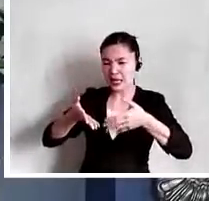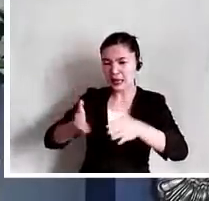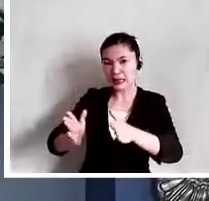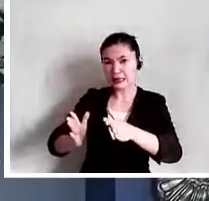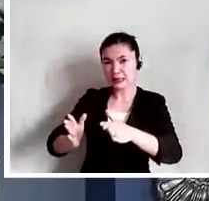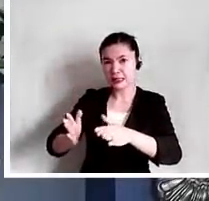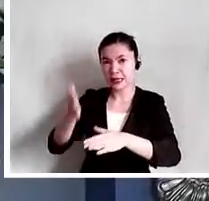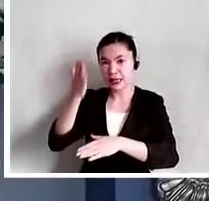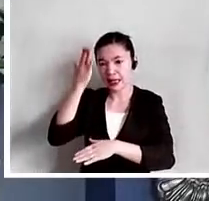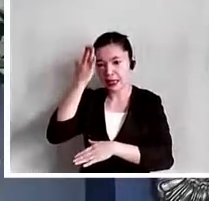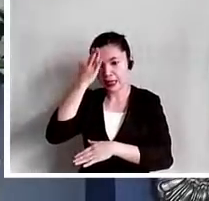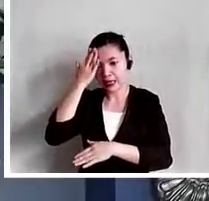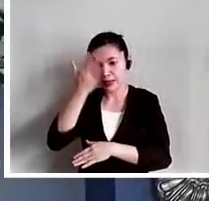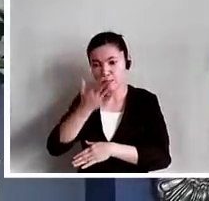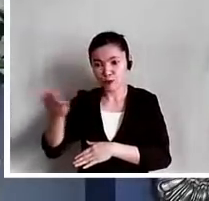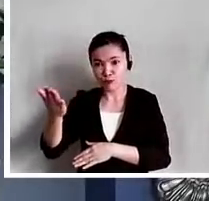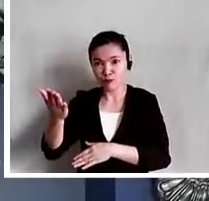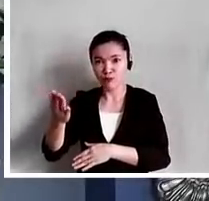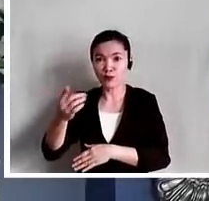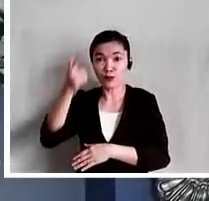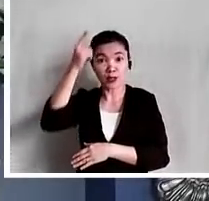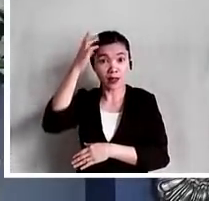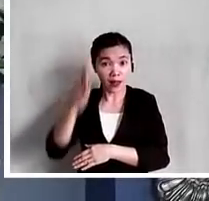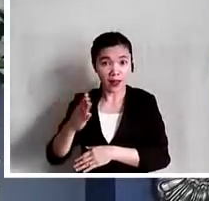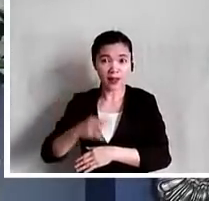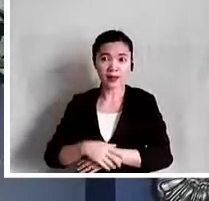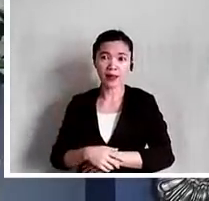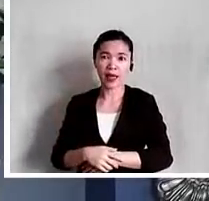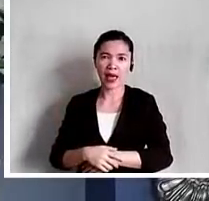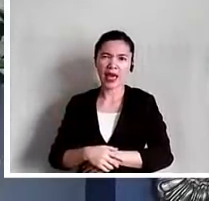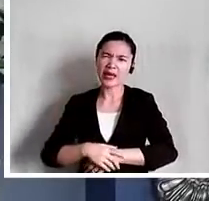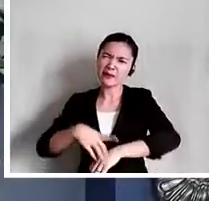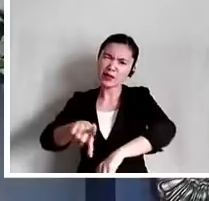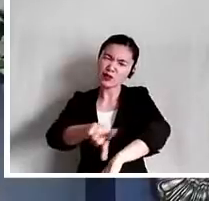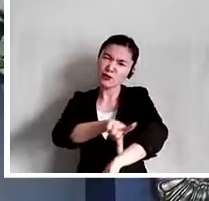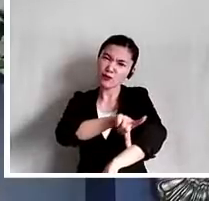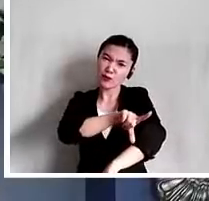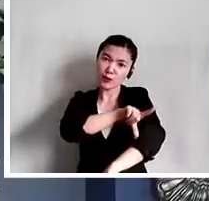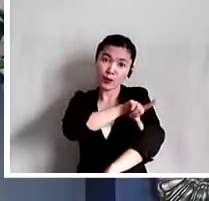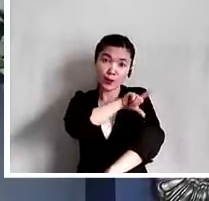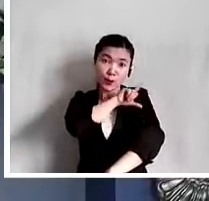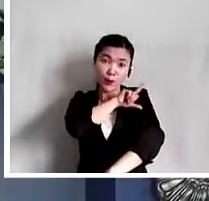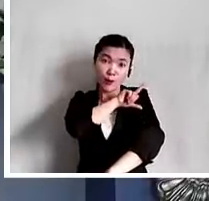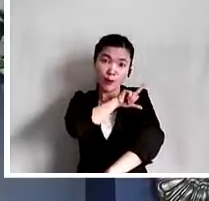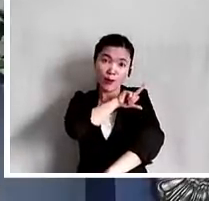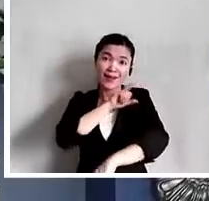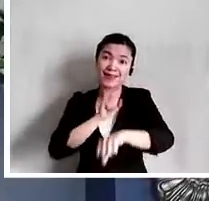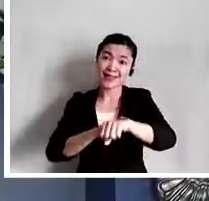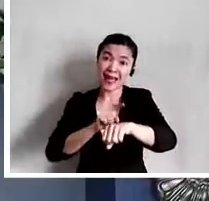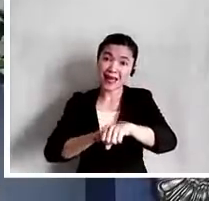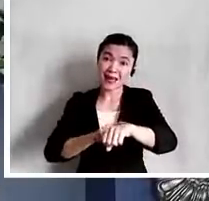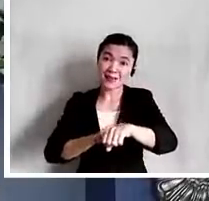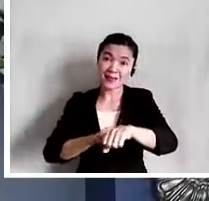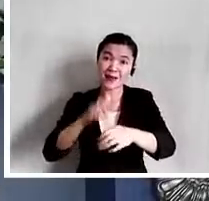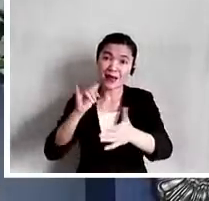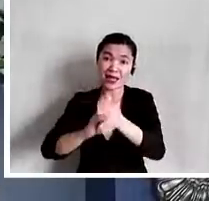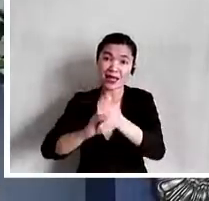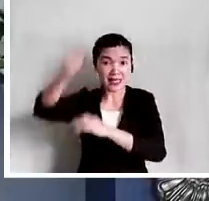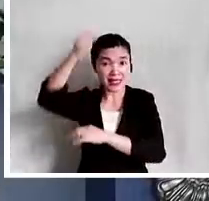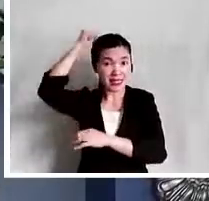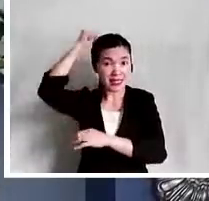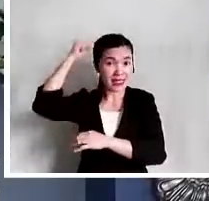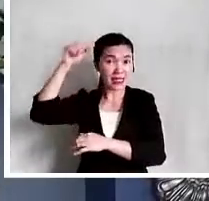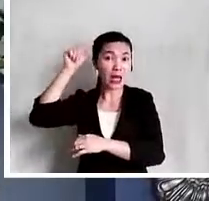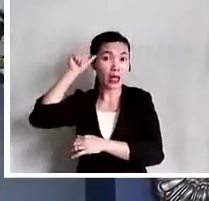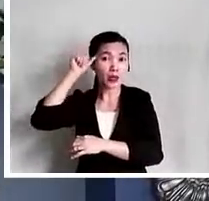a long way before Augustine found his way to God, but it made